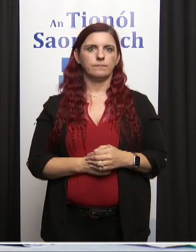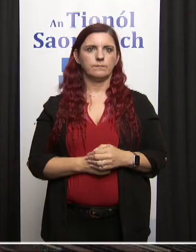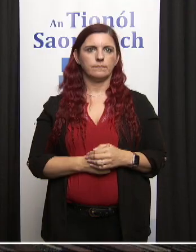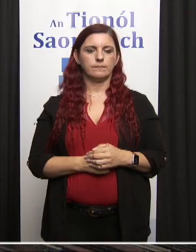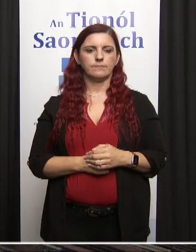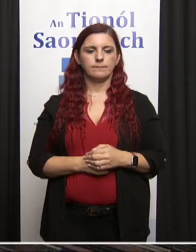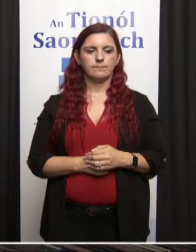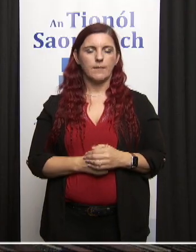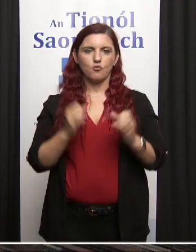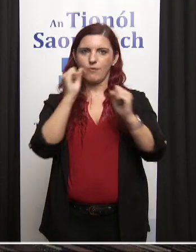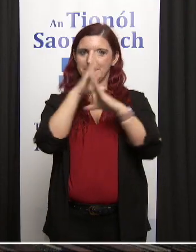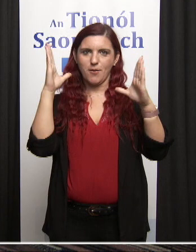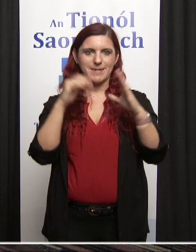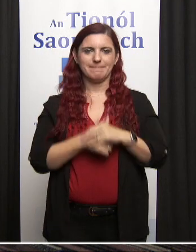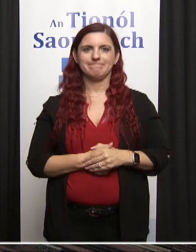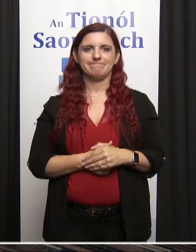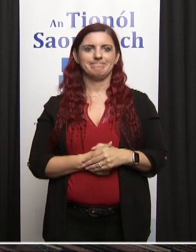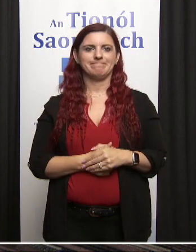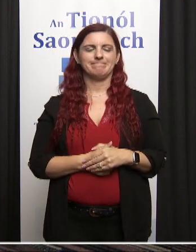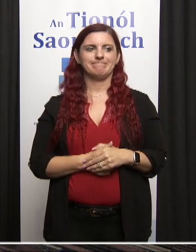about transparency. Yeah.